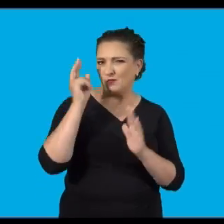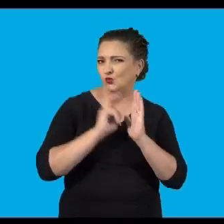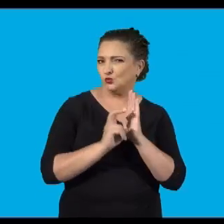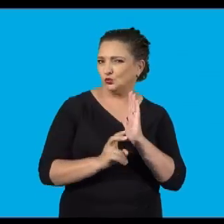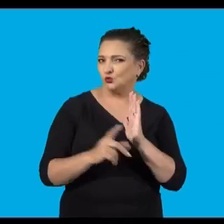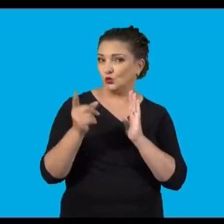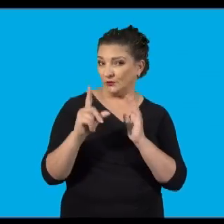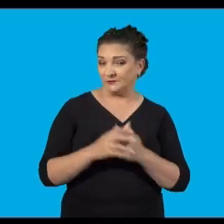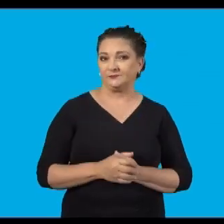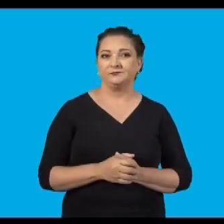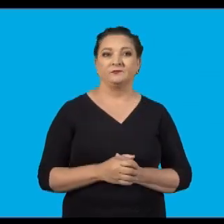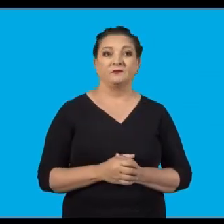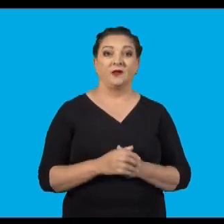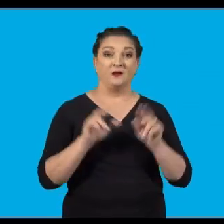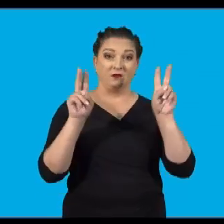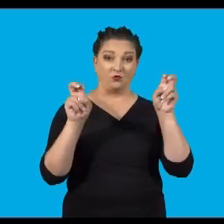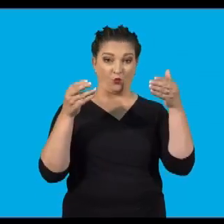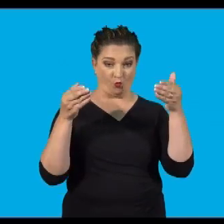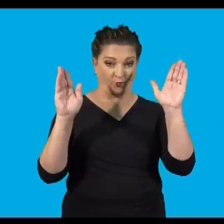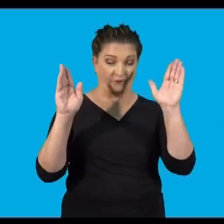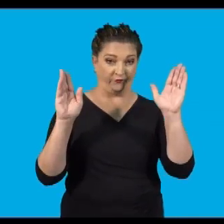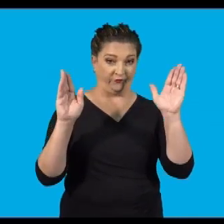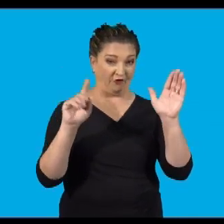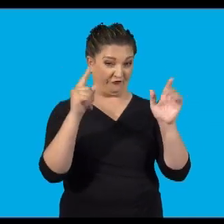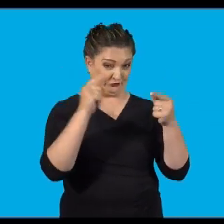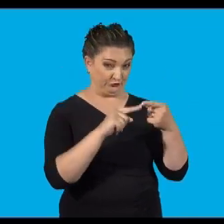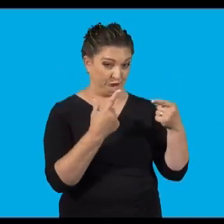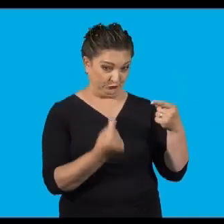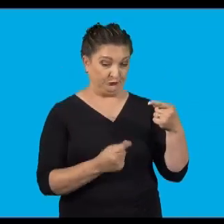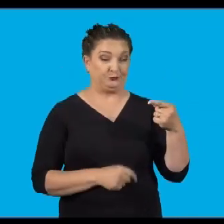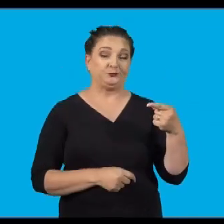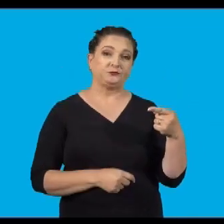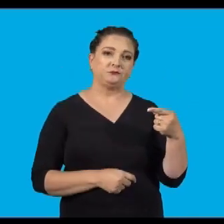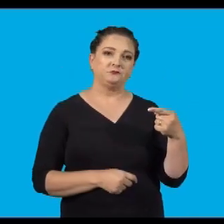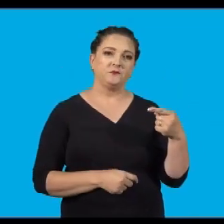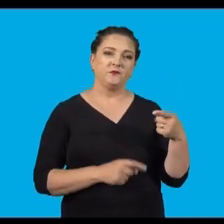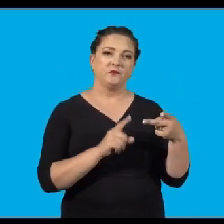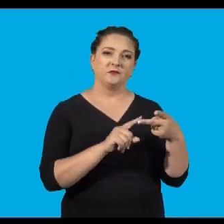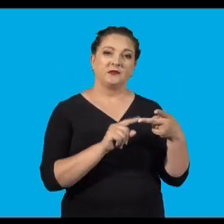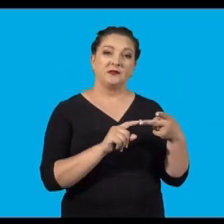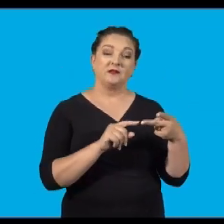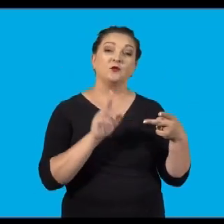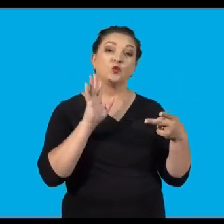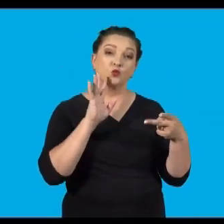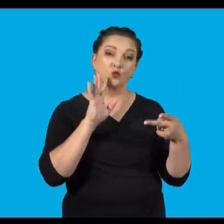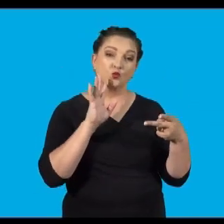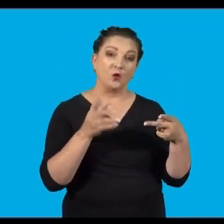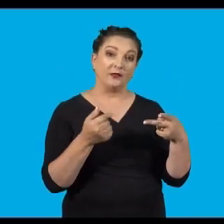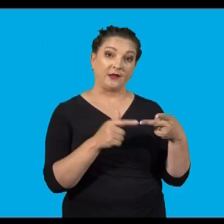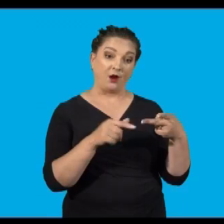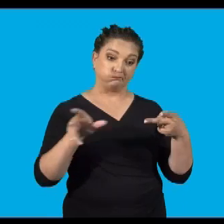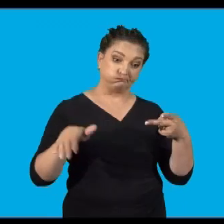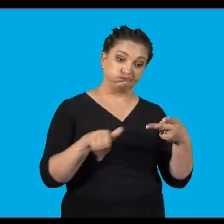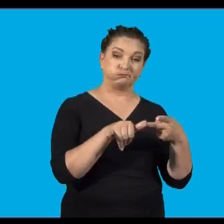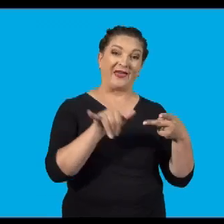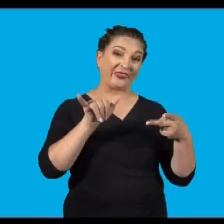your rules for reported speech, all right? Remove your inverted commas. That's the first thing you do, all right? Remember that you're going to